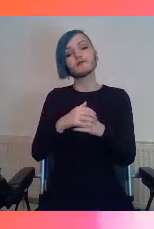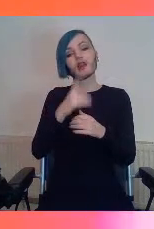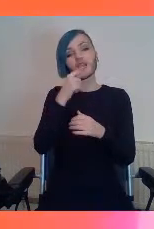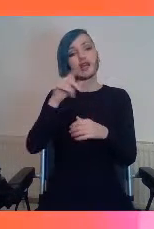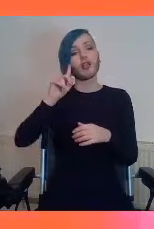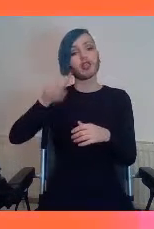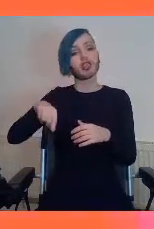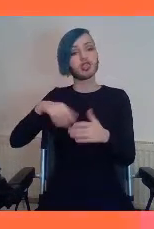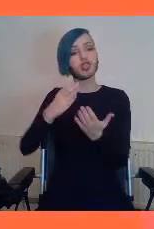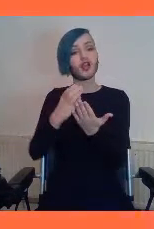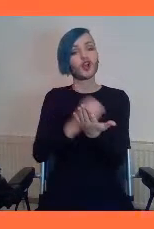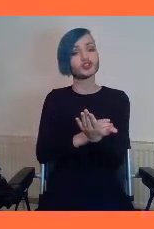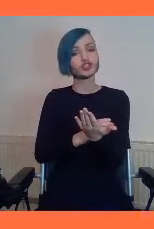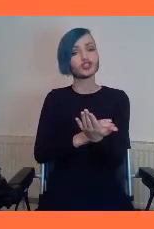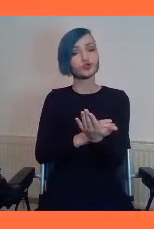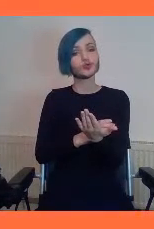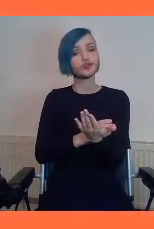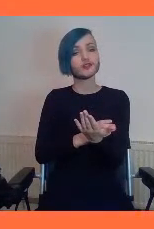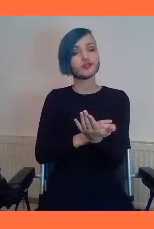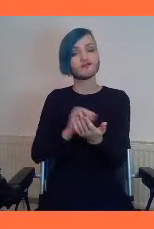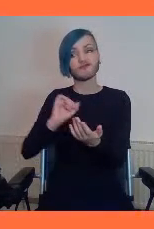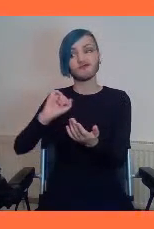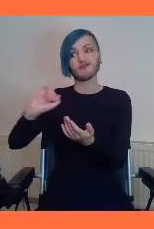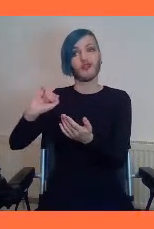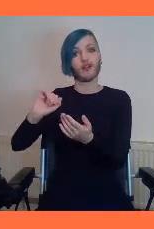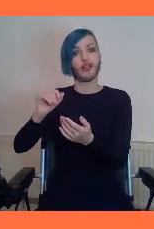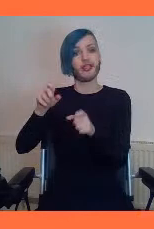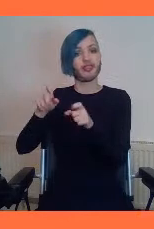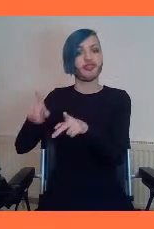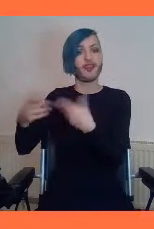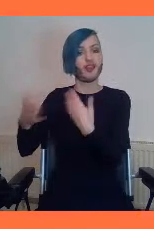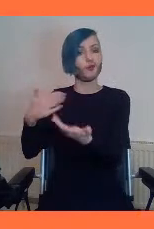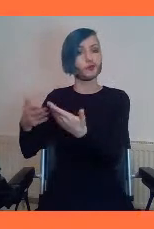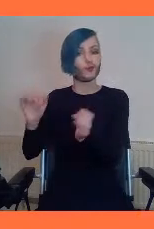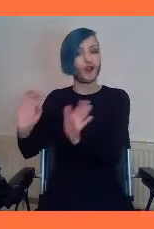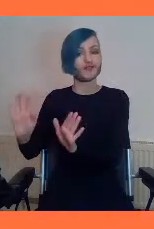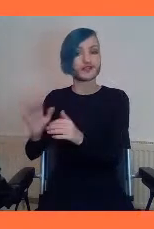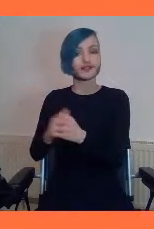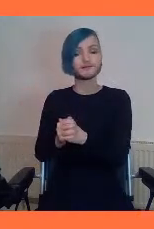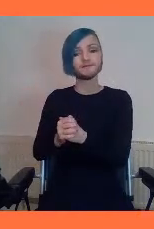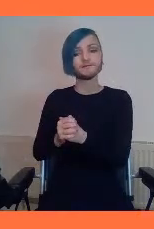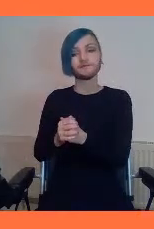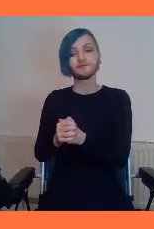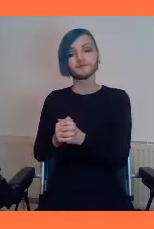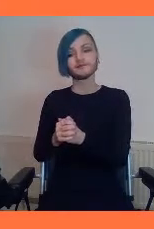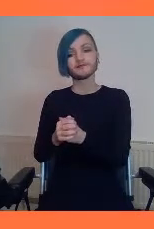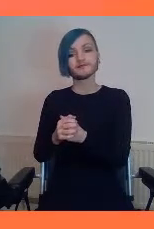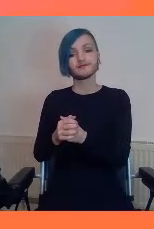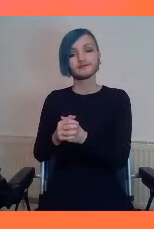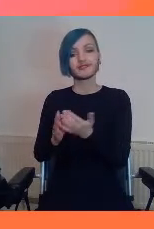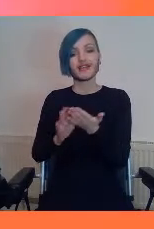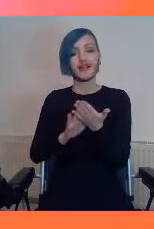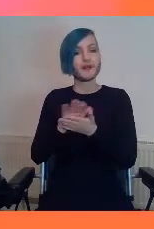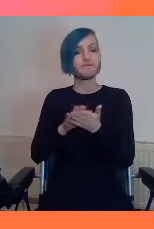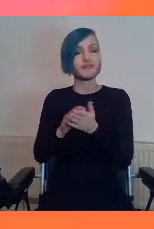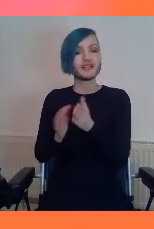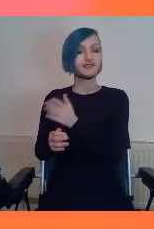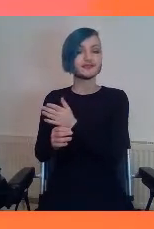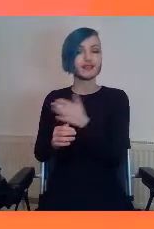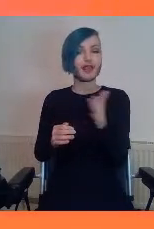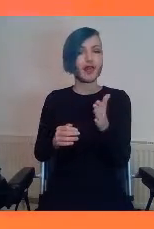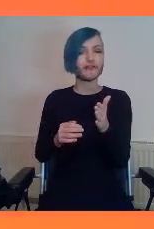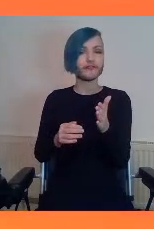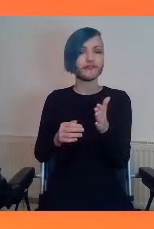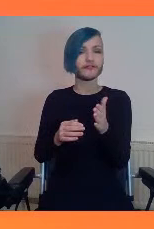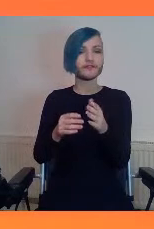they plan. So it also shows that the left parties has not power and cannot